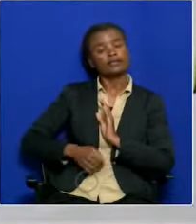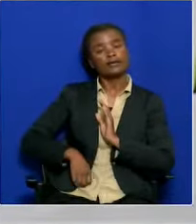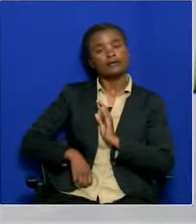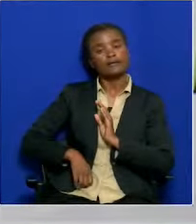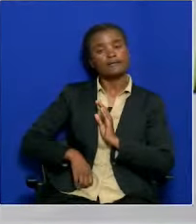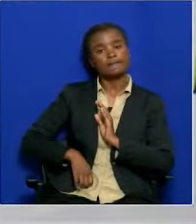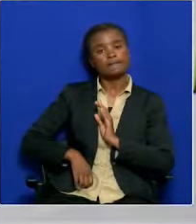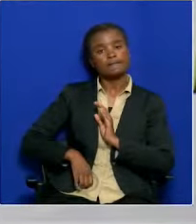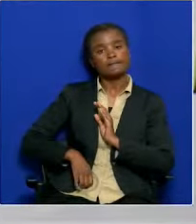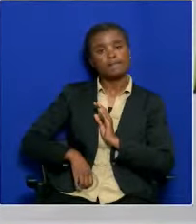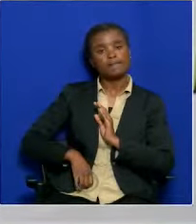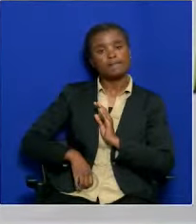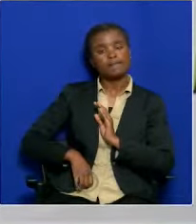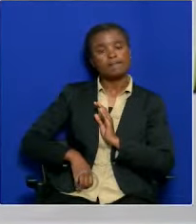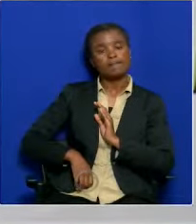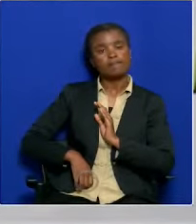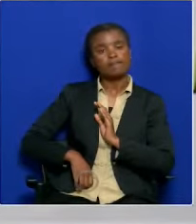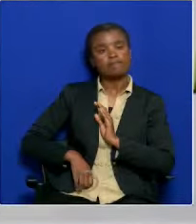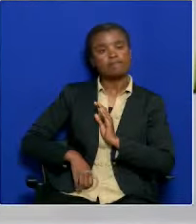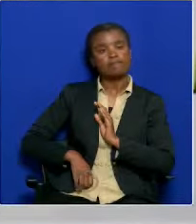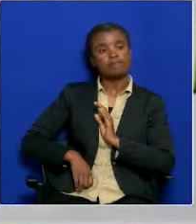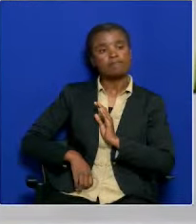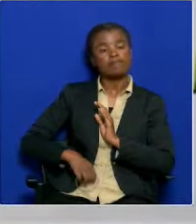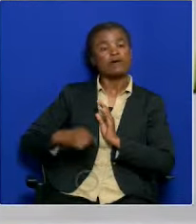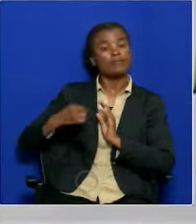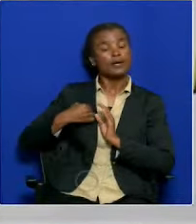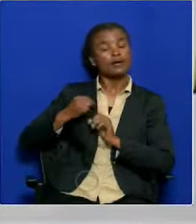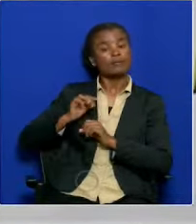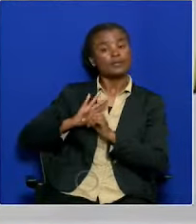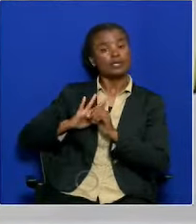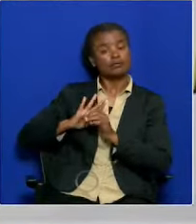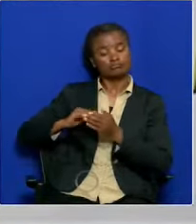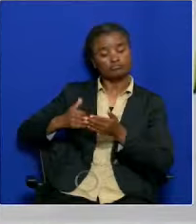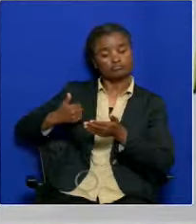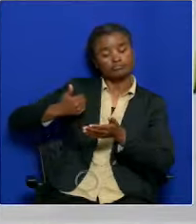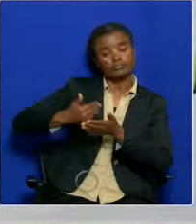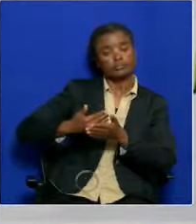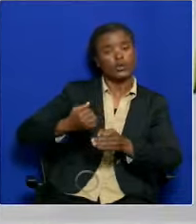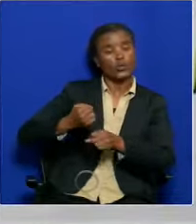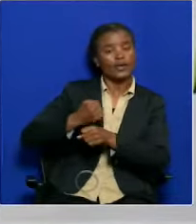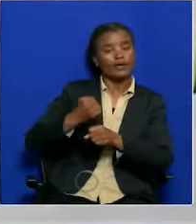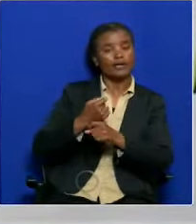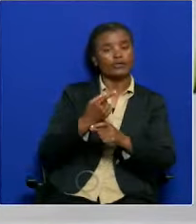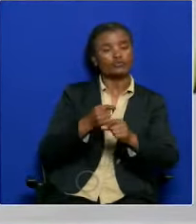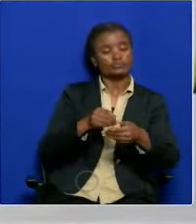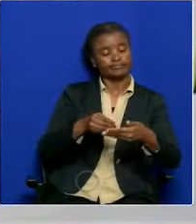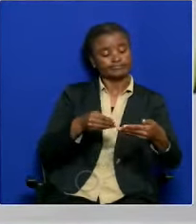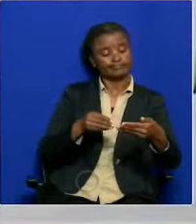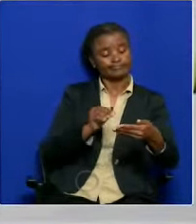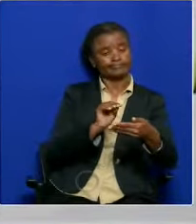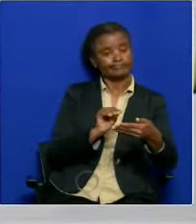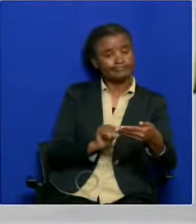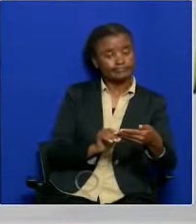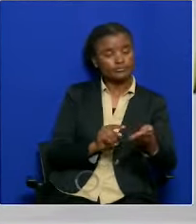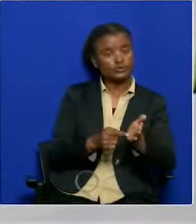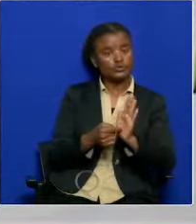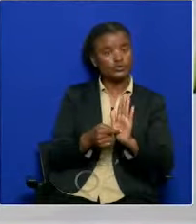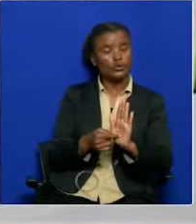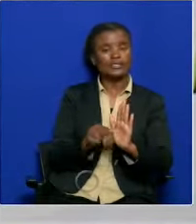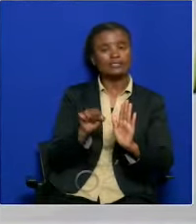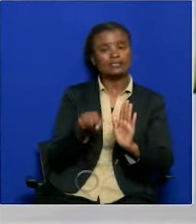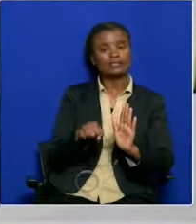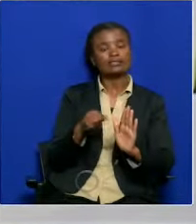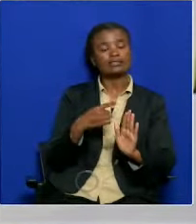my track record will indicate. But unfortunately, in the country we live in, sometimes it ought